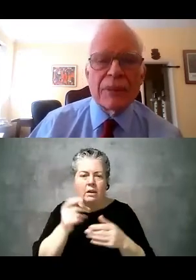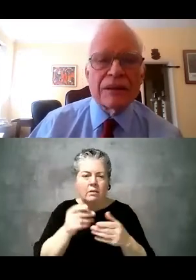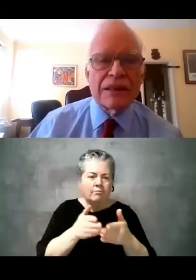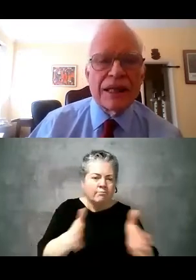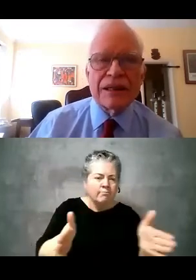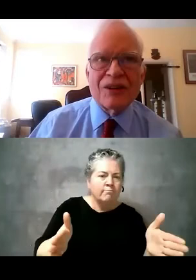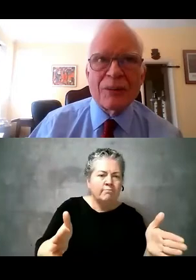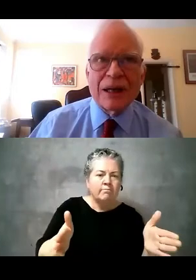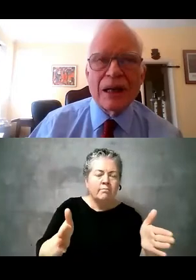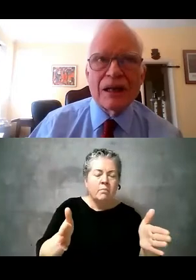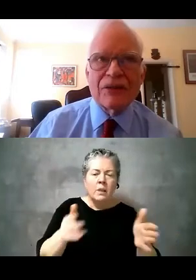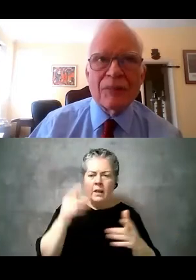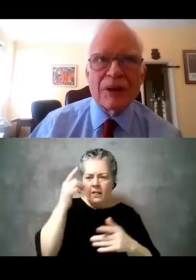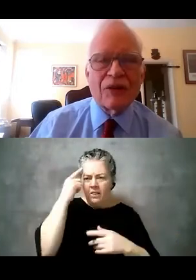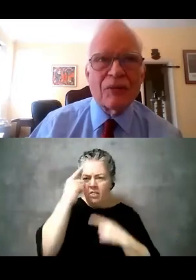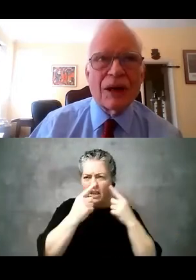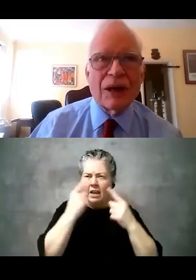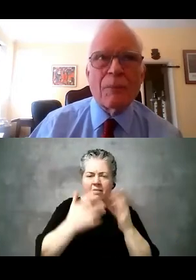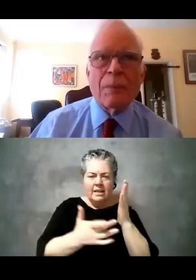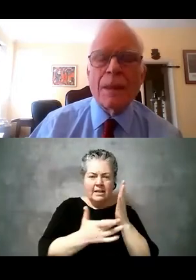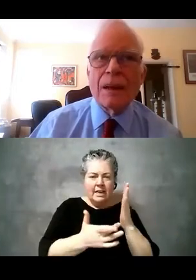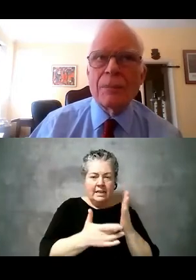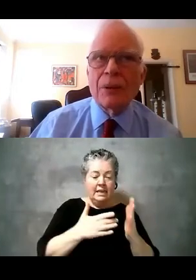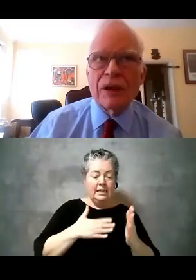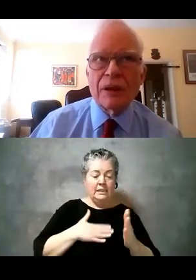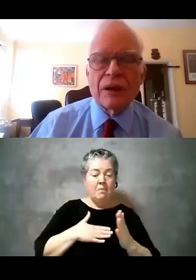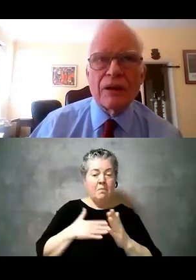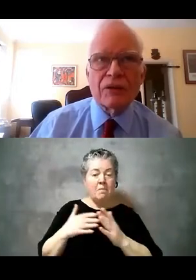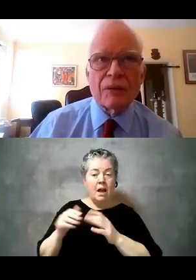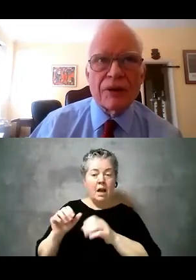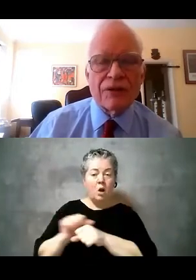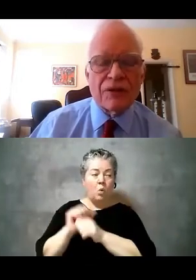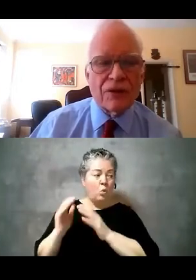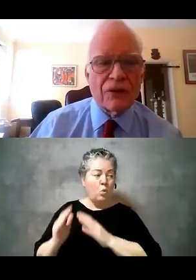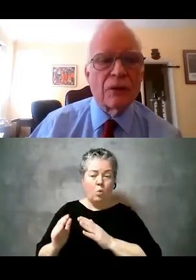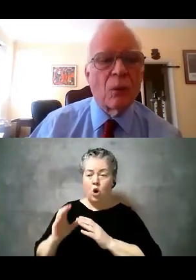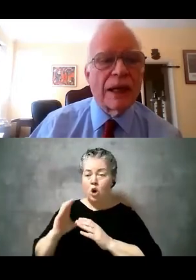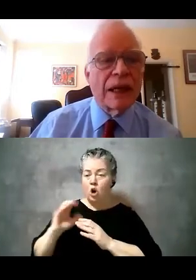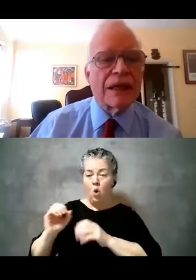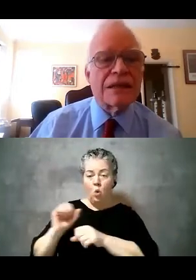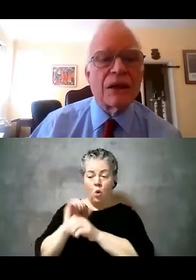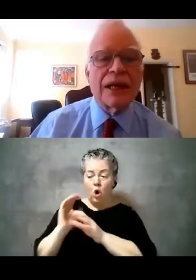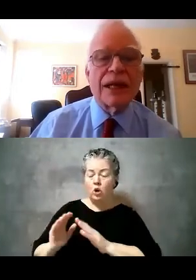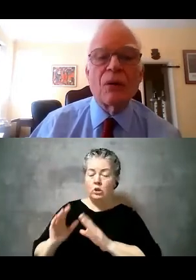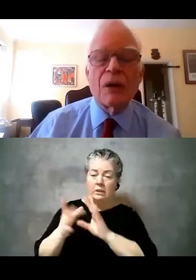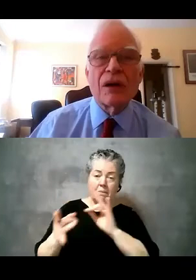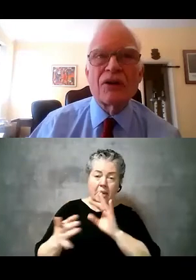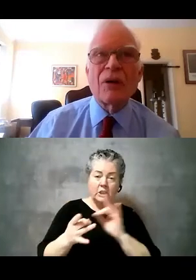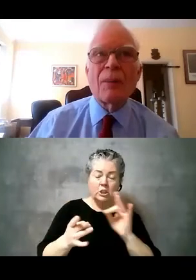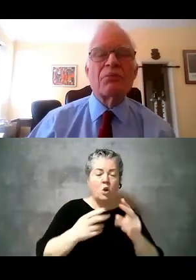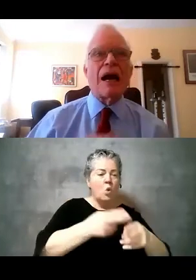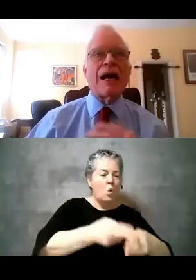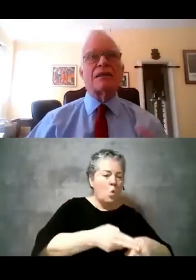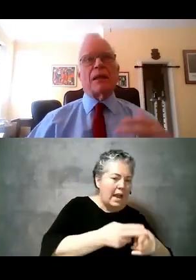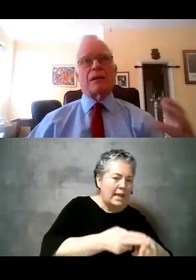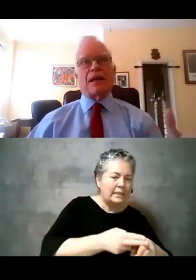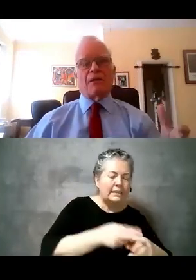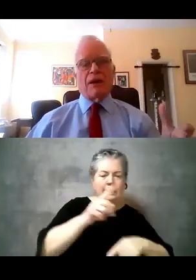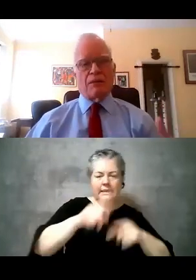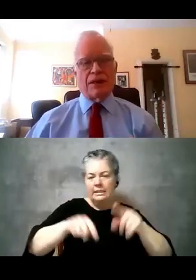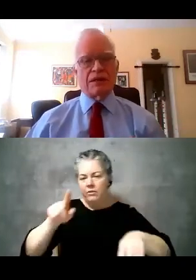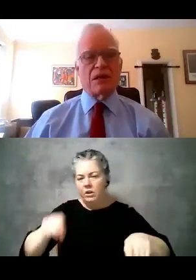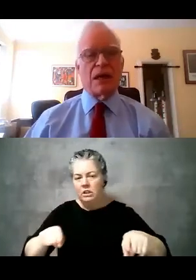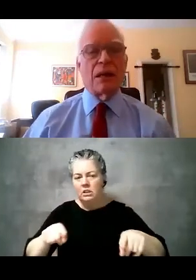think about the techniques my colleagues have mentioned about pooling, conditional differences, weighting, et cetera, in order to approximate